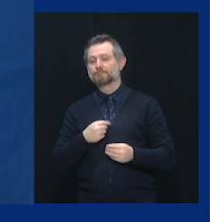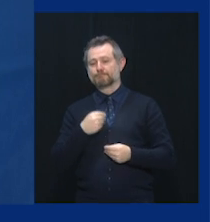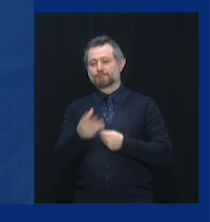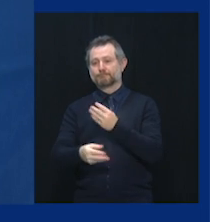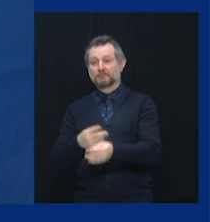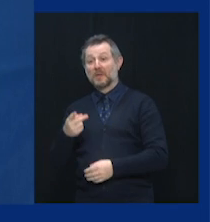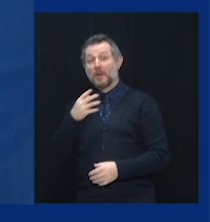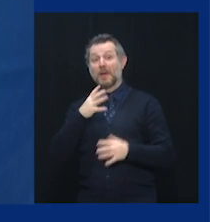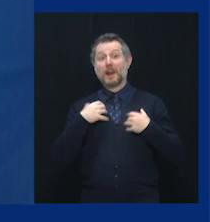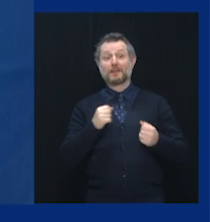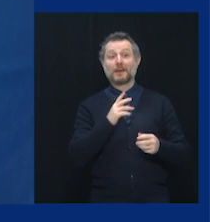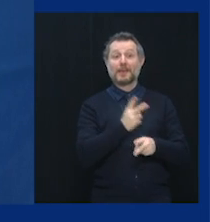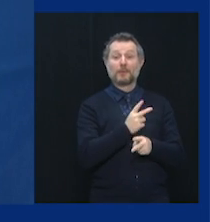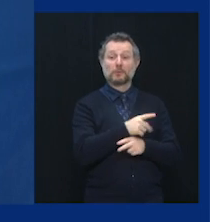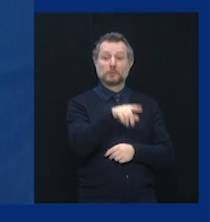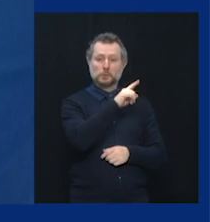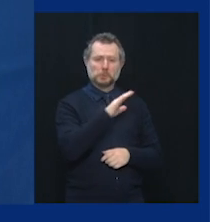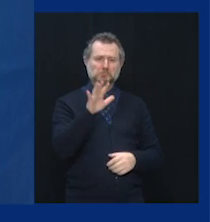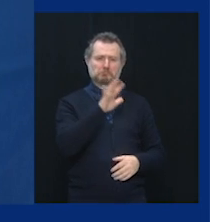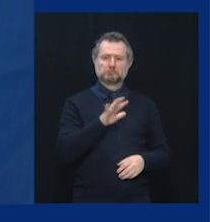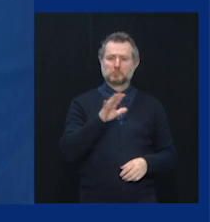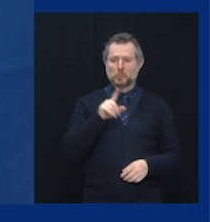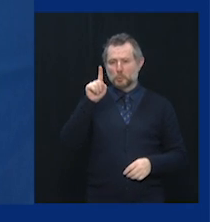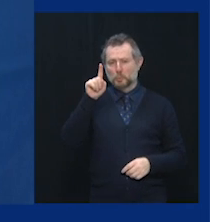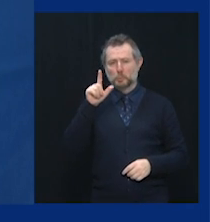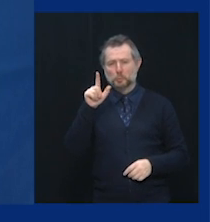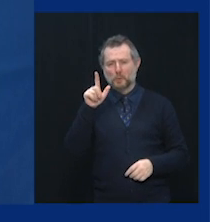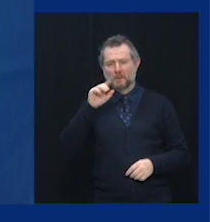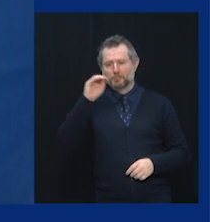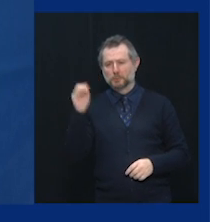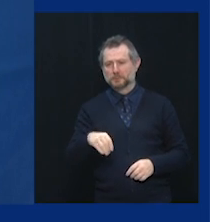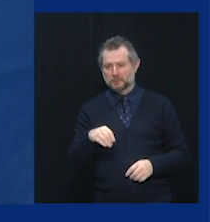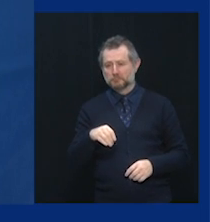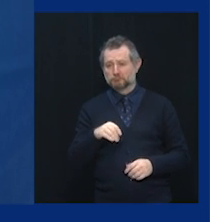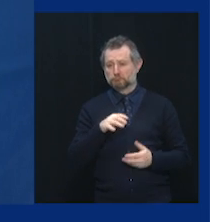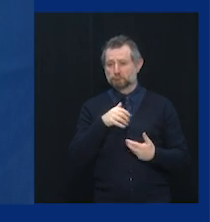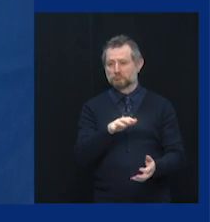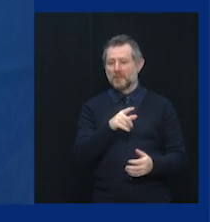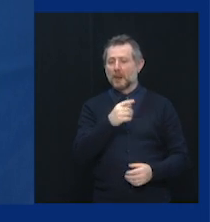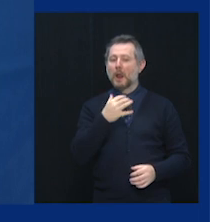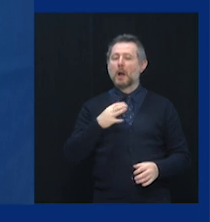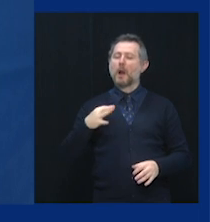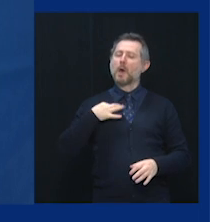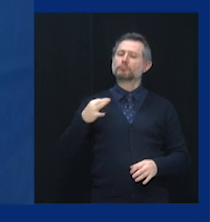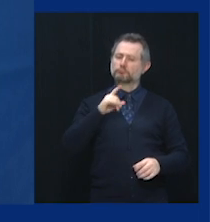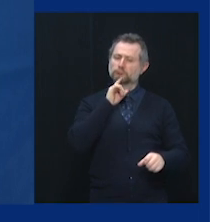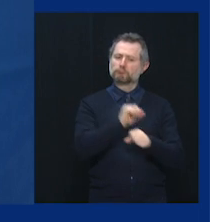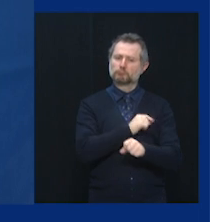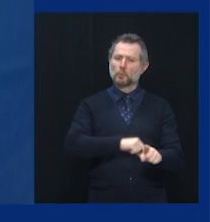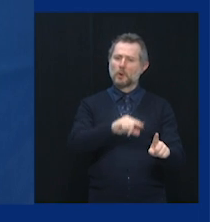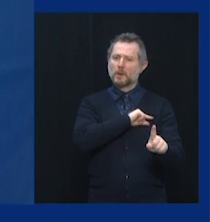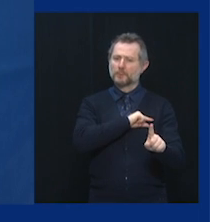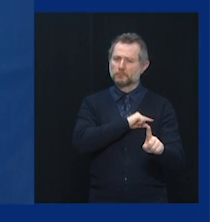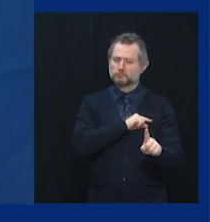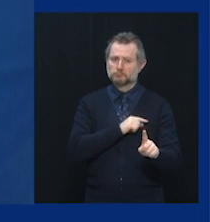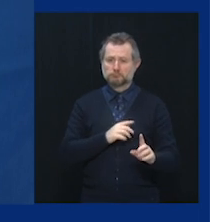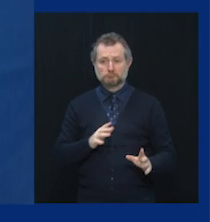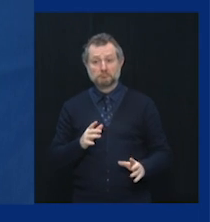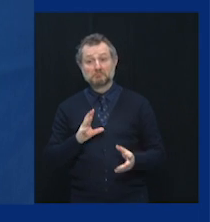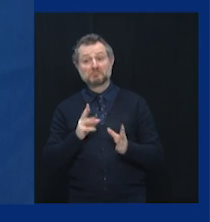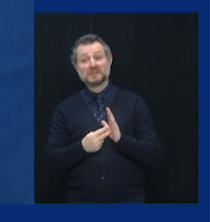about 21% of the eligible population. So we distribute